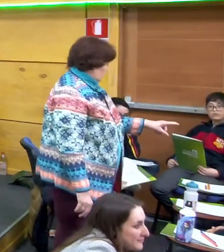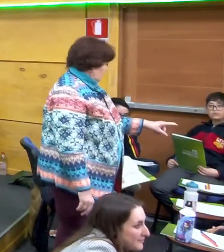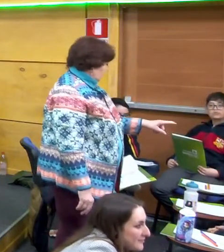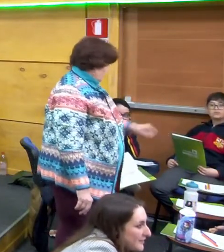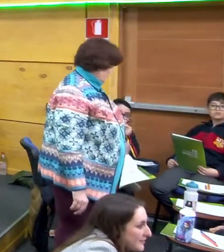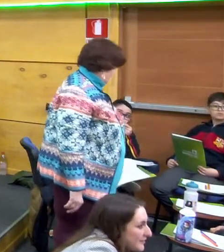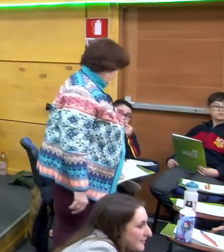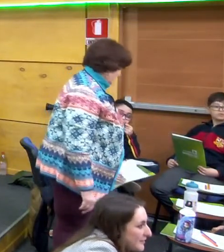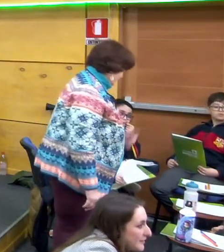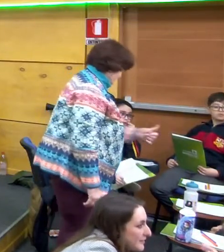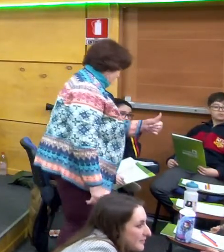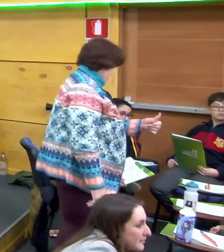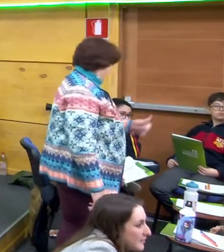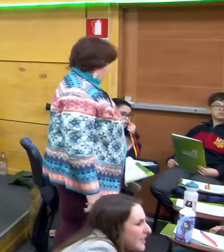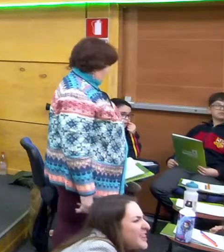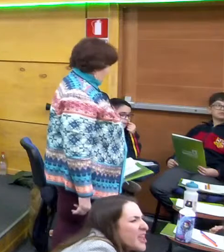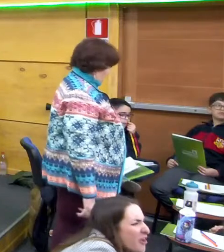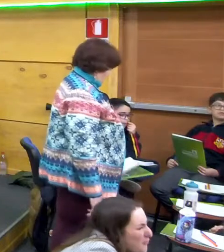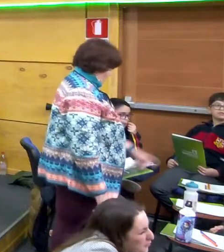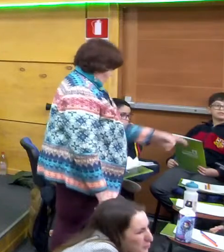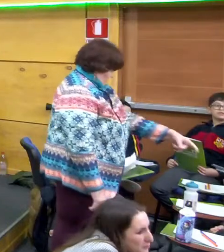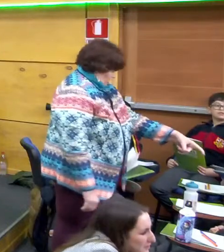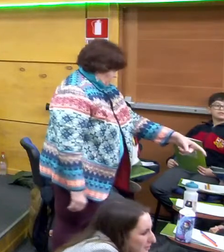Think you're ready?